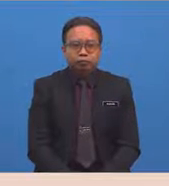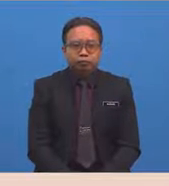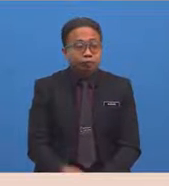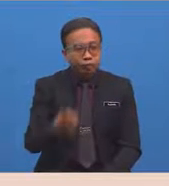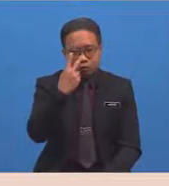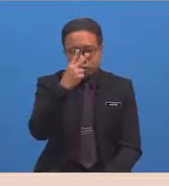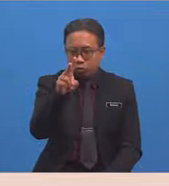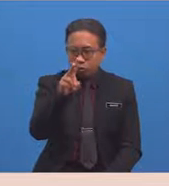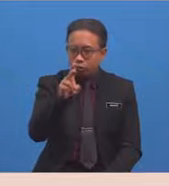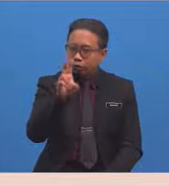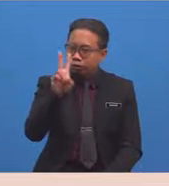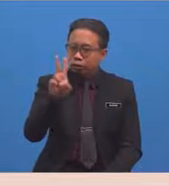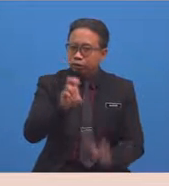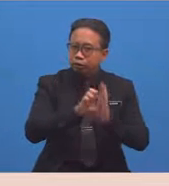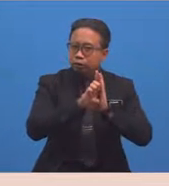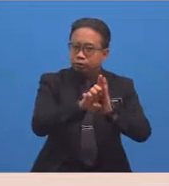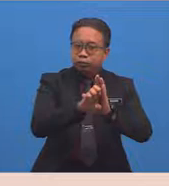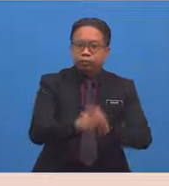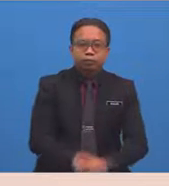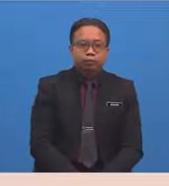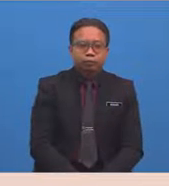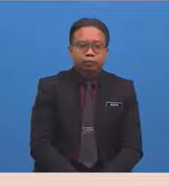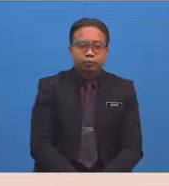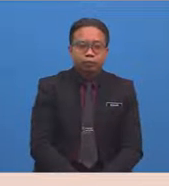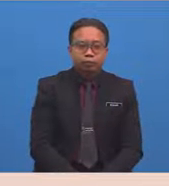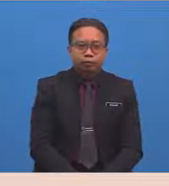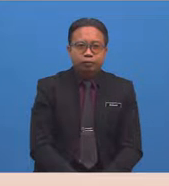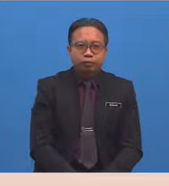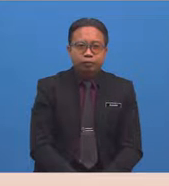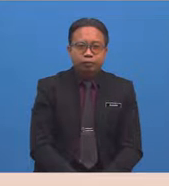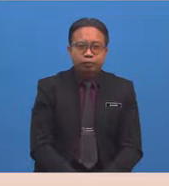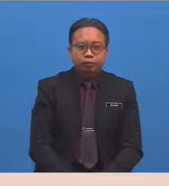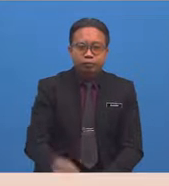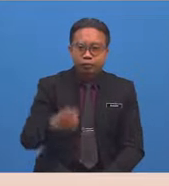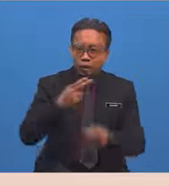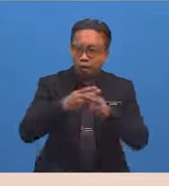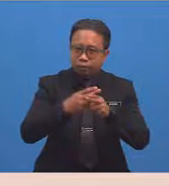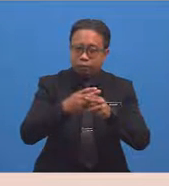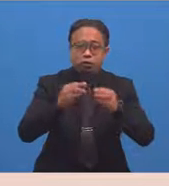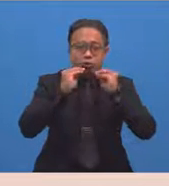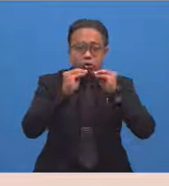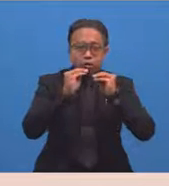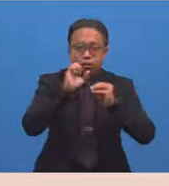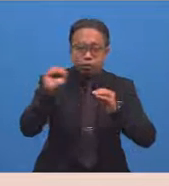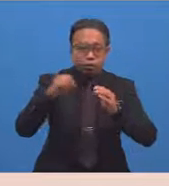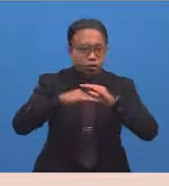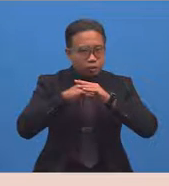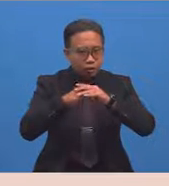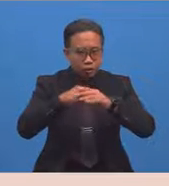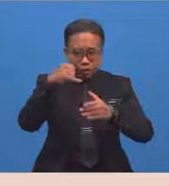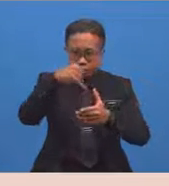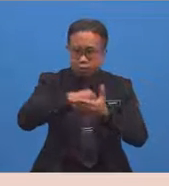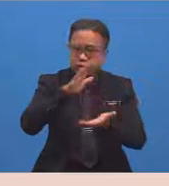Let's look at the second example. Christy, a singular subject, teaches English in